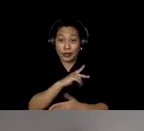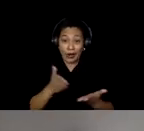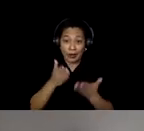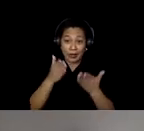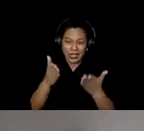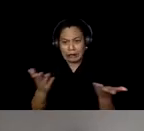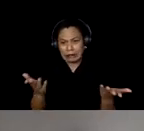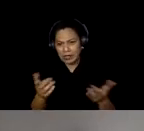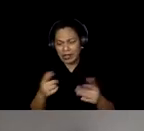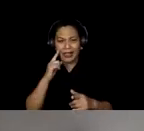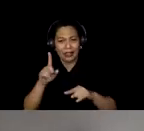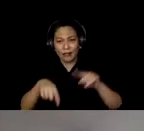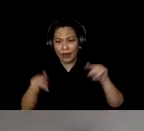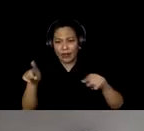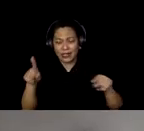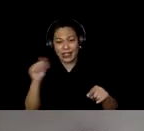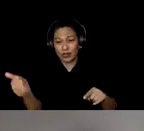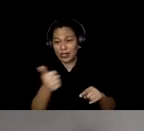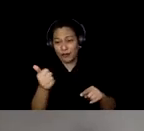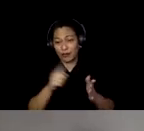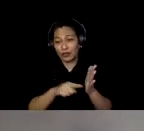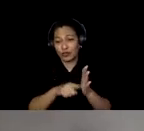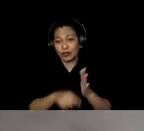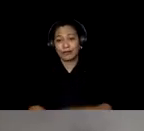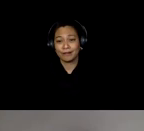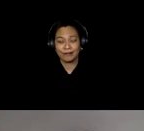varies, and I think you just need to do your research into each platform,